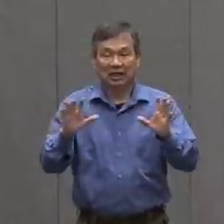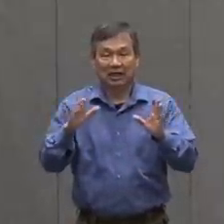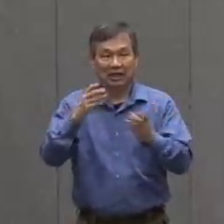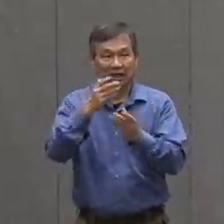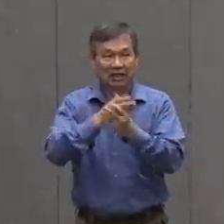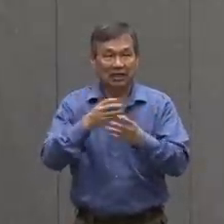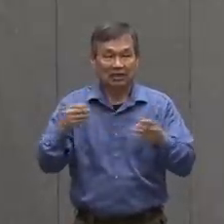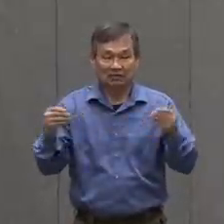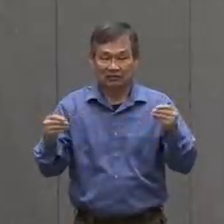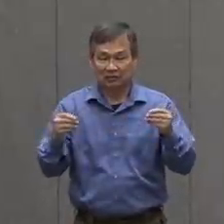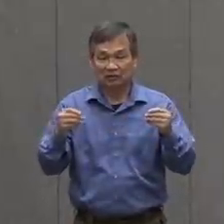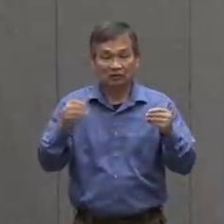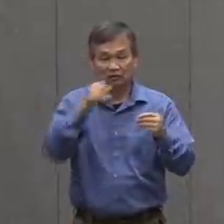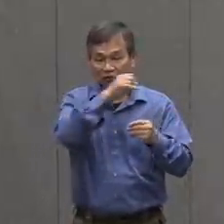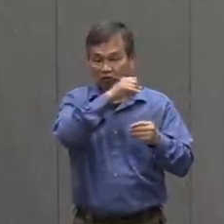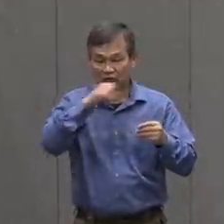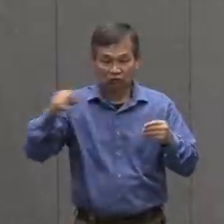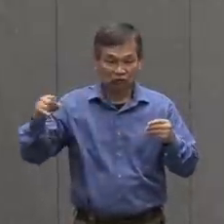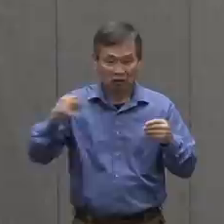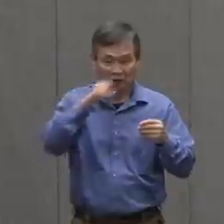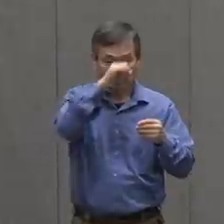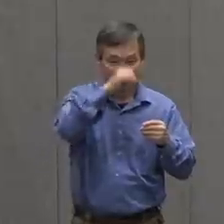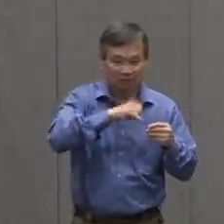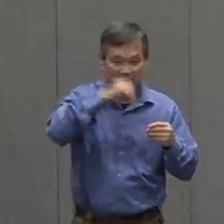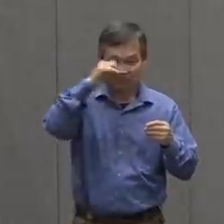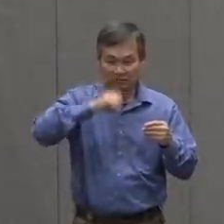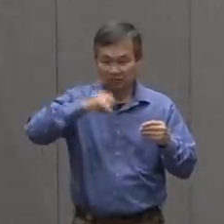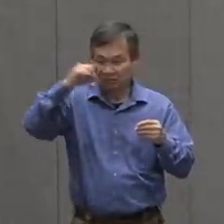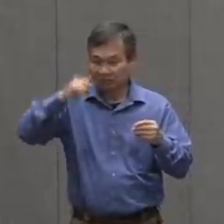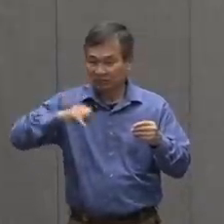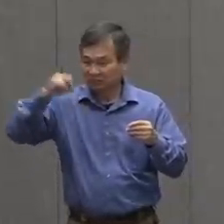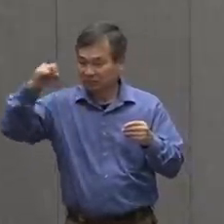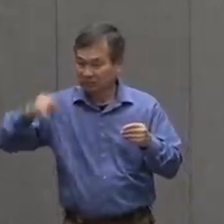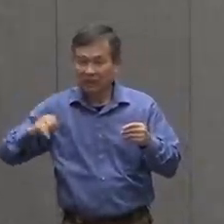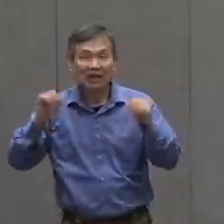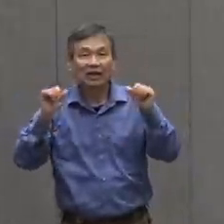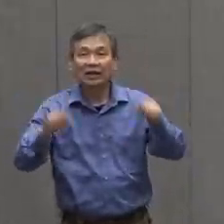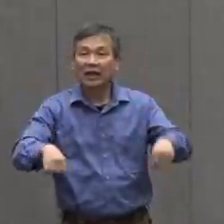draws lines on it to make her 10 frames. You could do that.